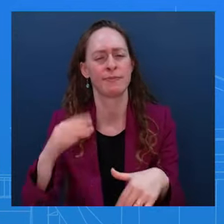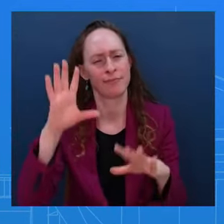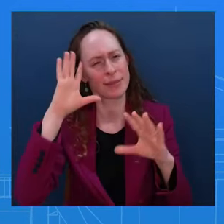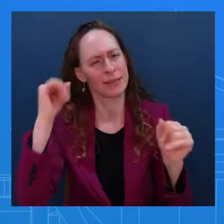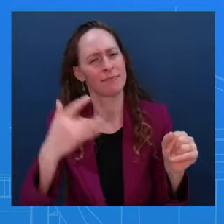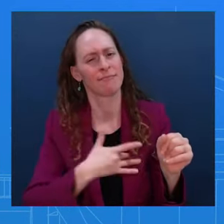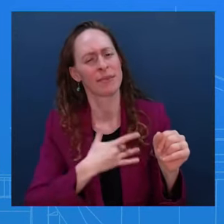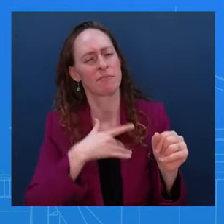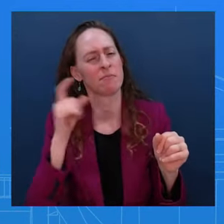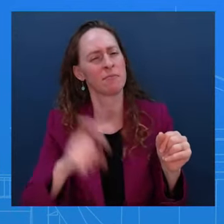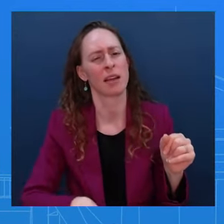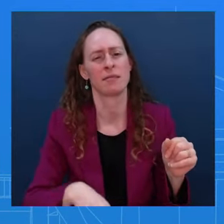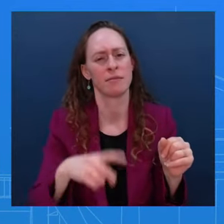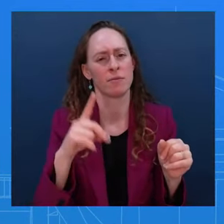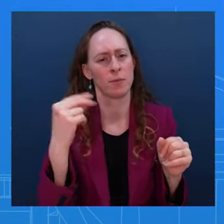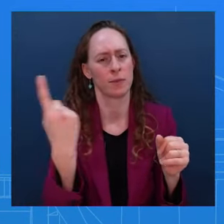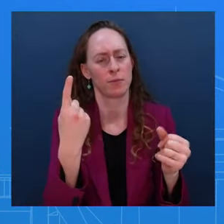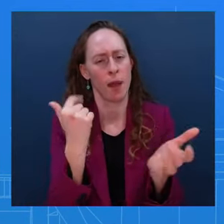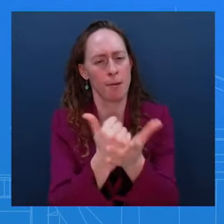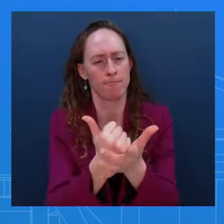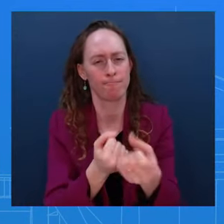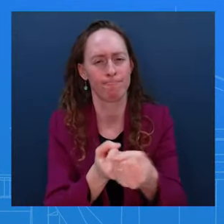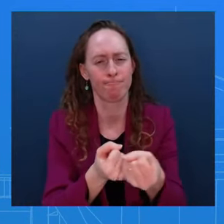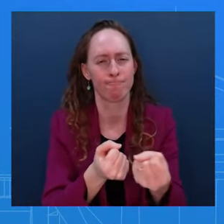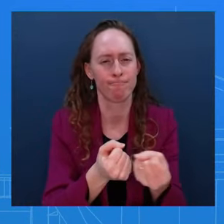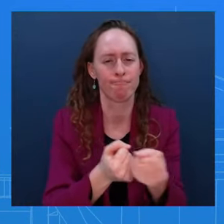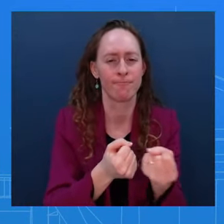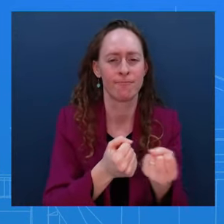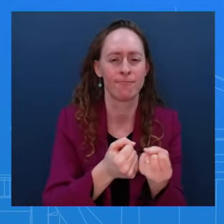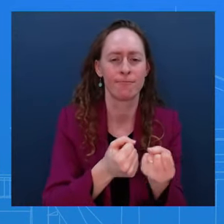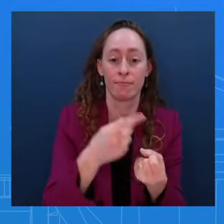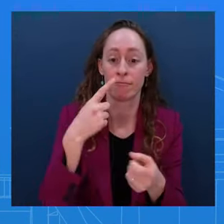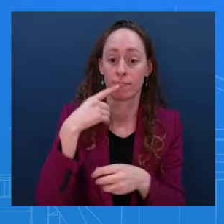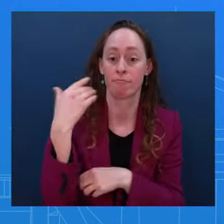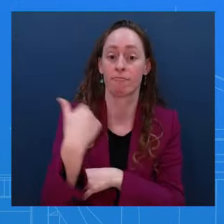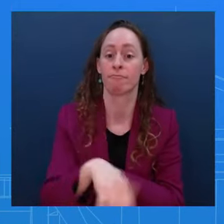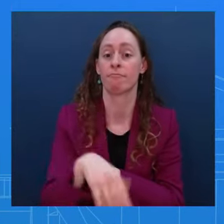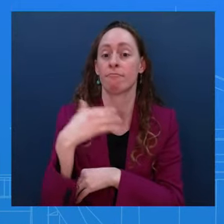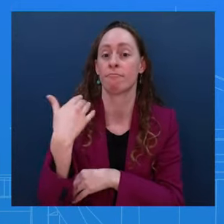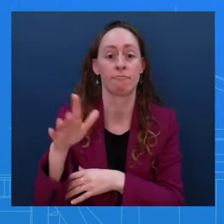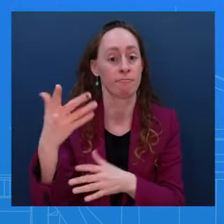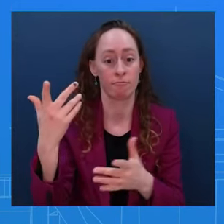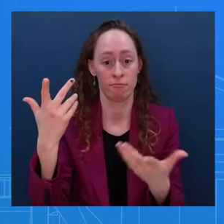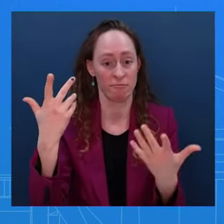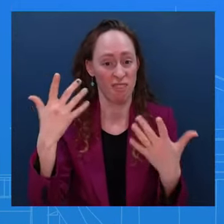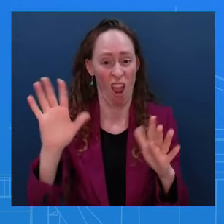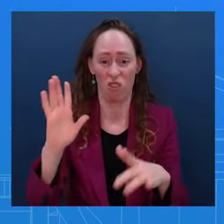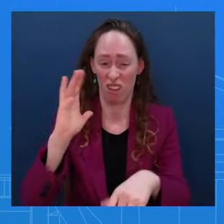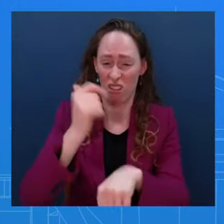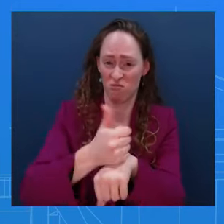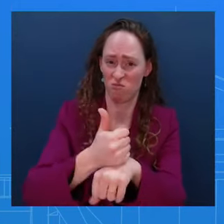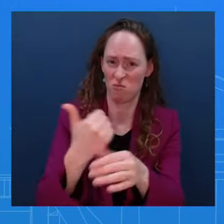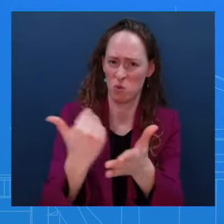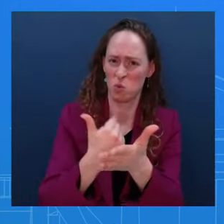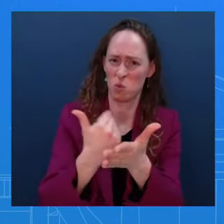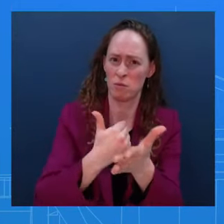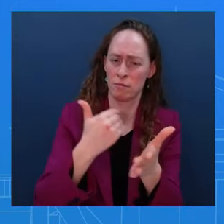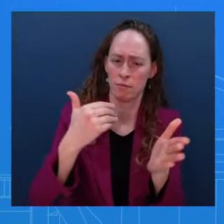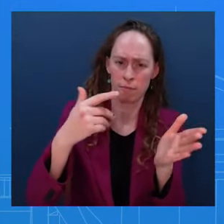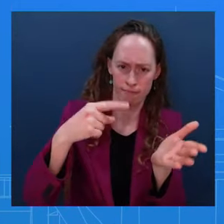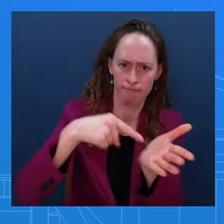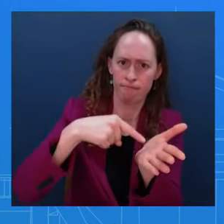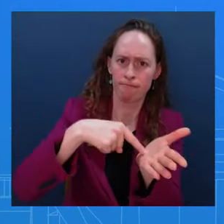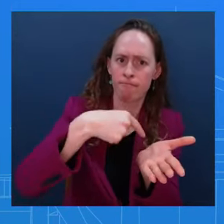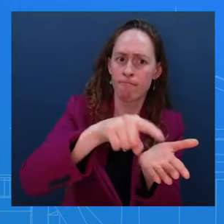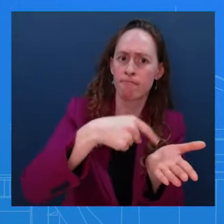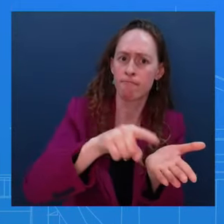has launched the most affordable income-driven repayment plan ever. That's important. And he'll continue to fight to deliver,